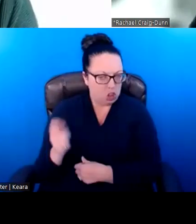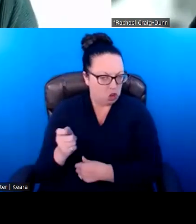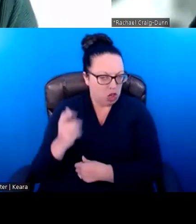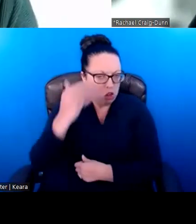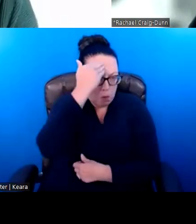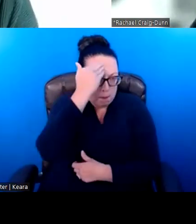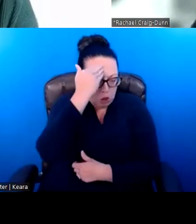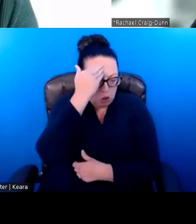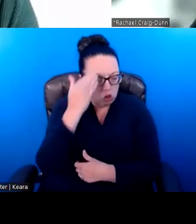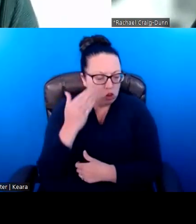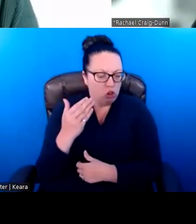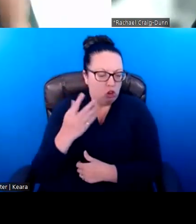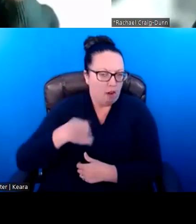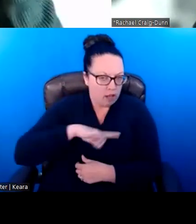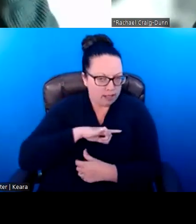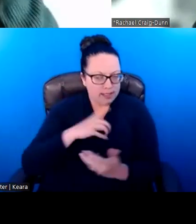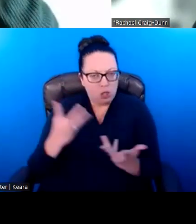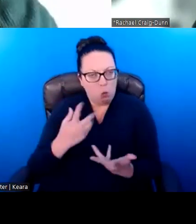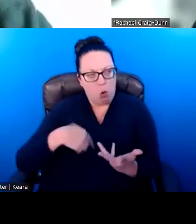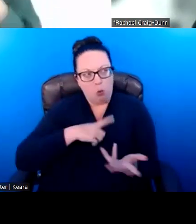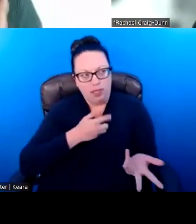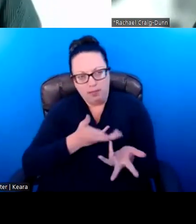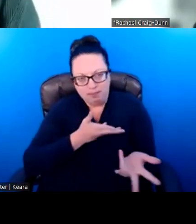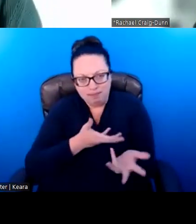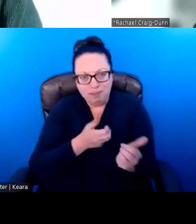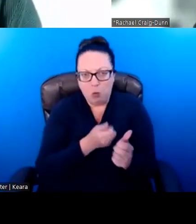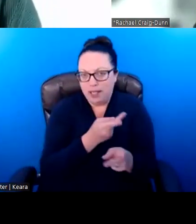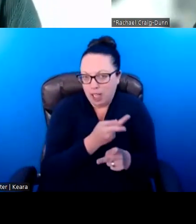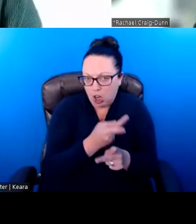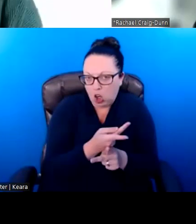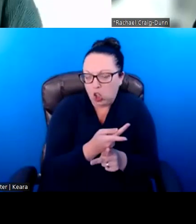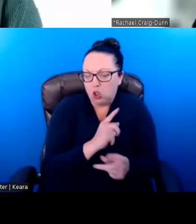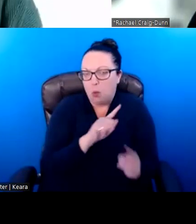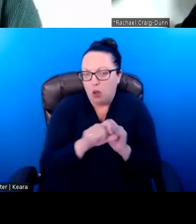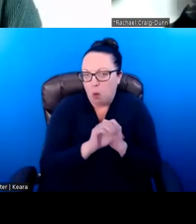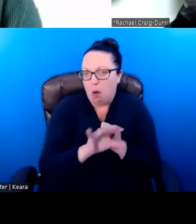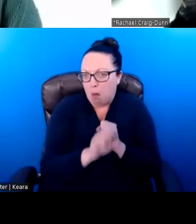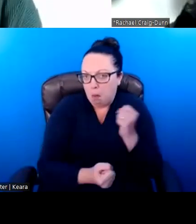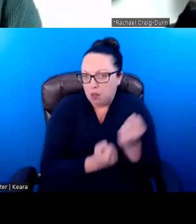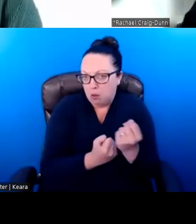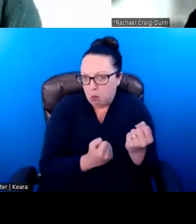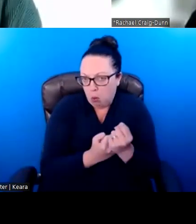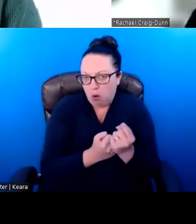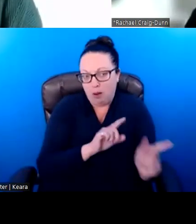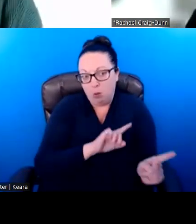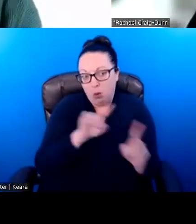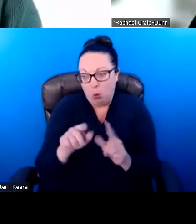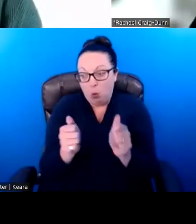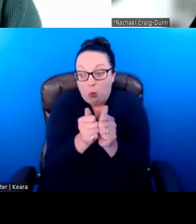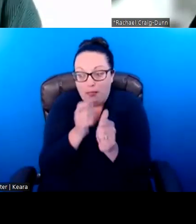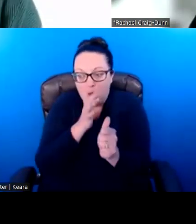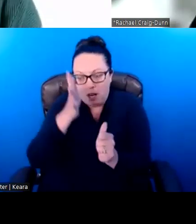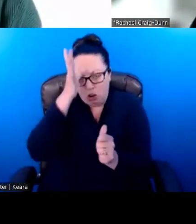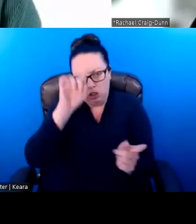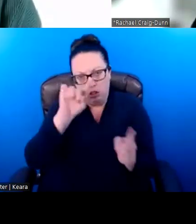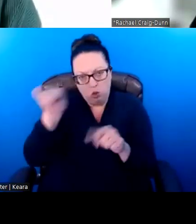what we deal with and the family members that we care for. And so we will go and advocate and we'll go with parents to court. That is one of the